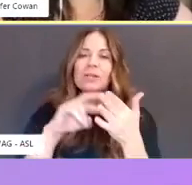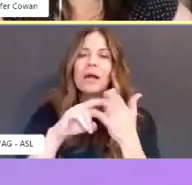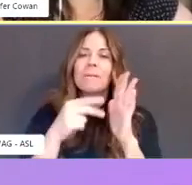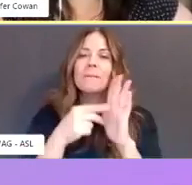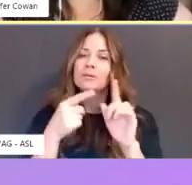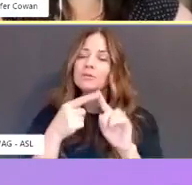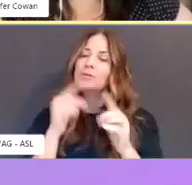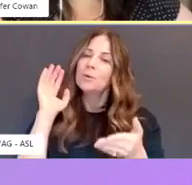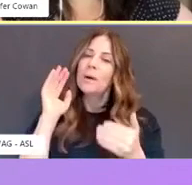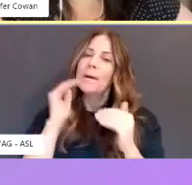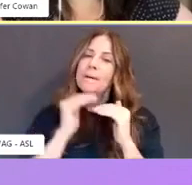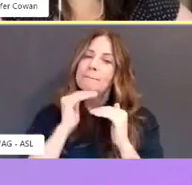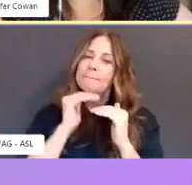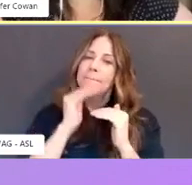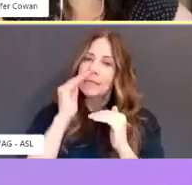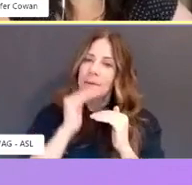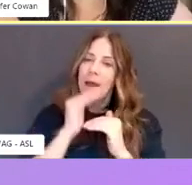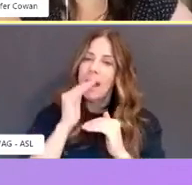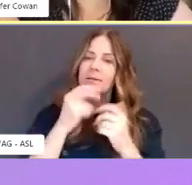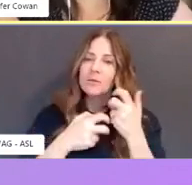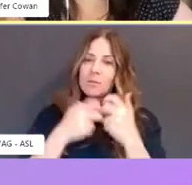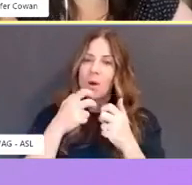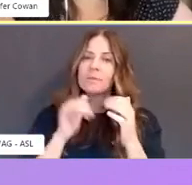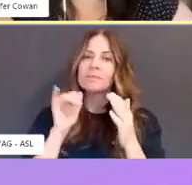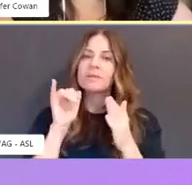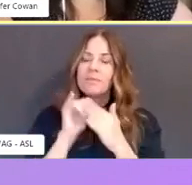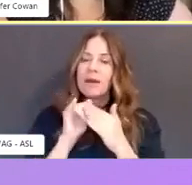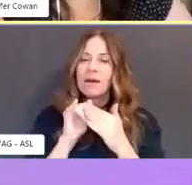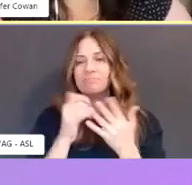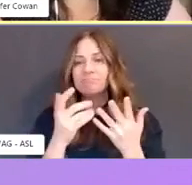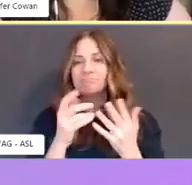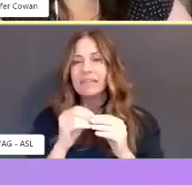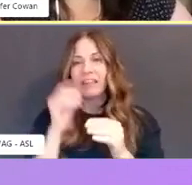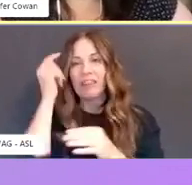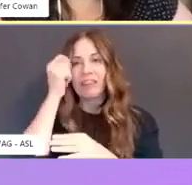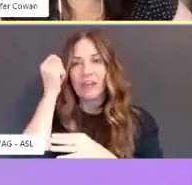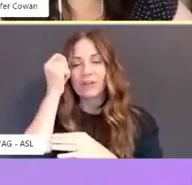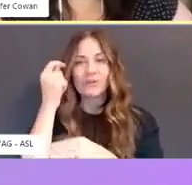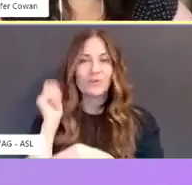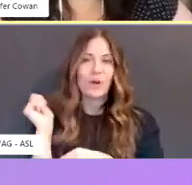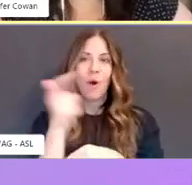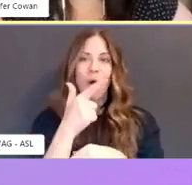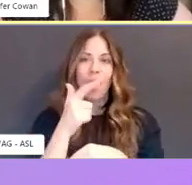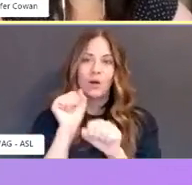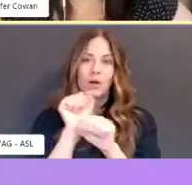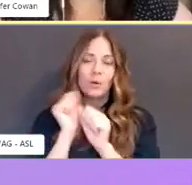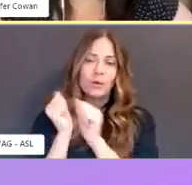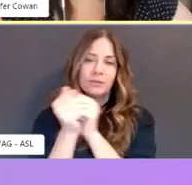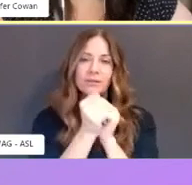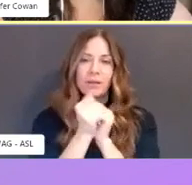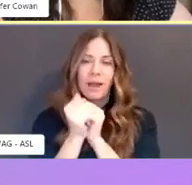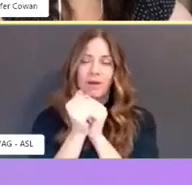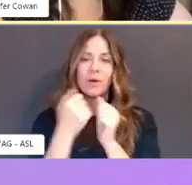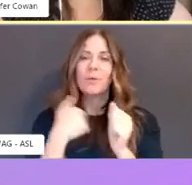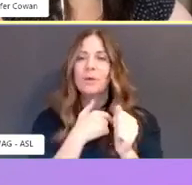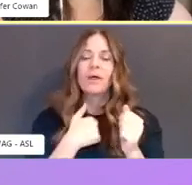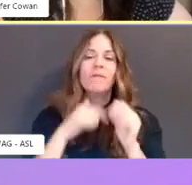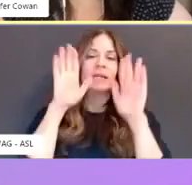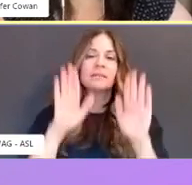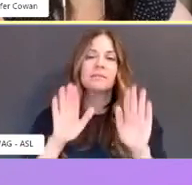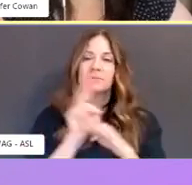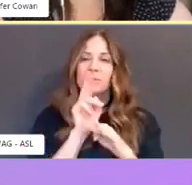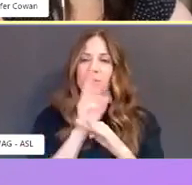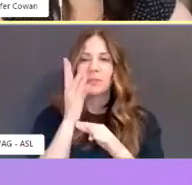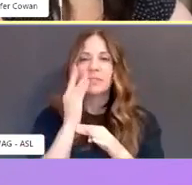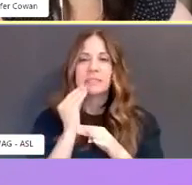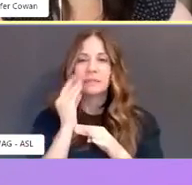to minimize or reduce the number of problems that there are to solve, in theory. So if we can all work together, we will end up with an exceptional user